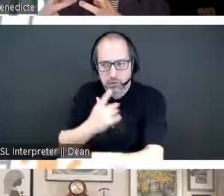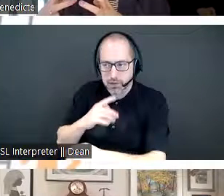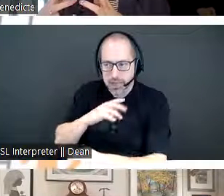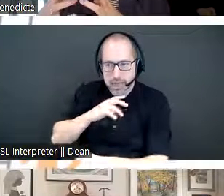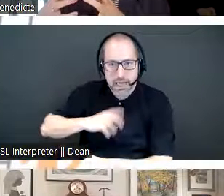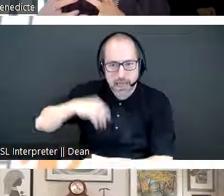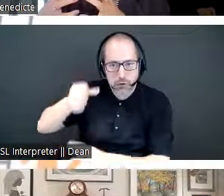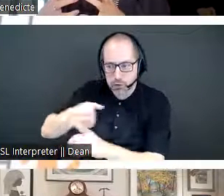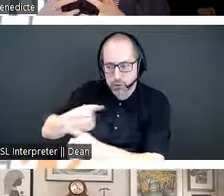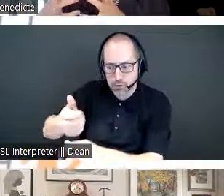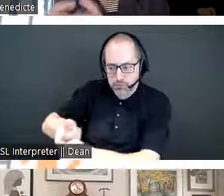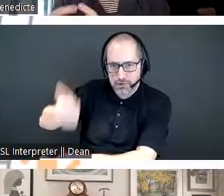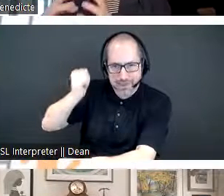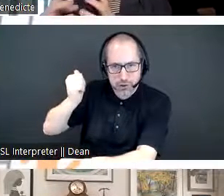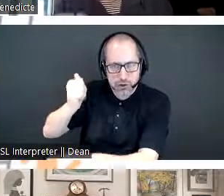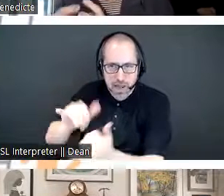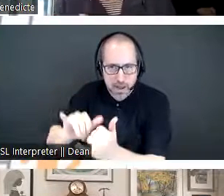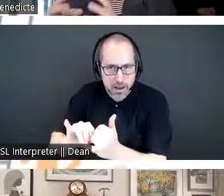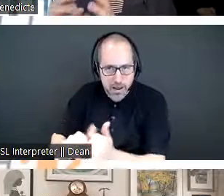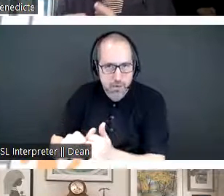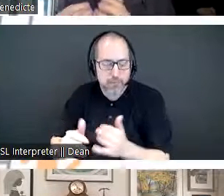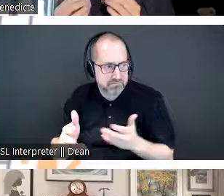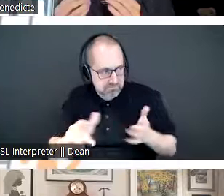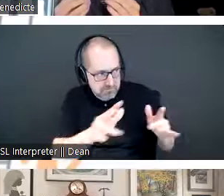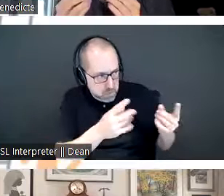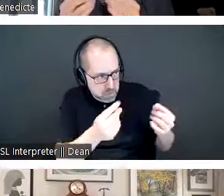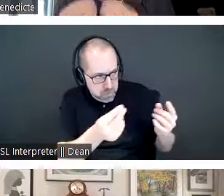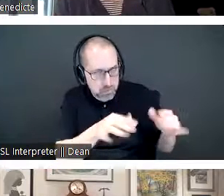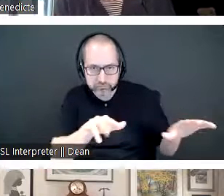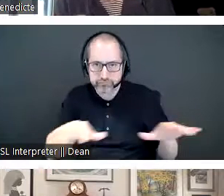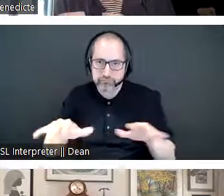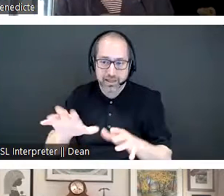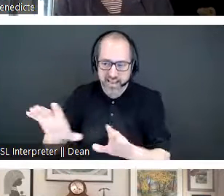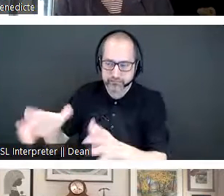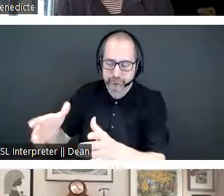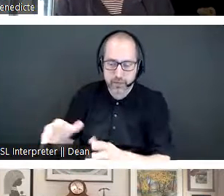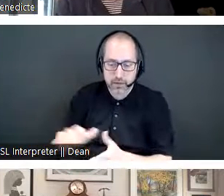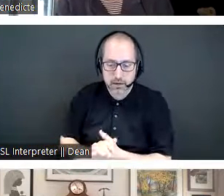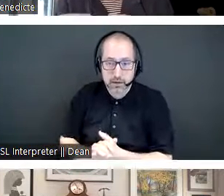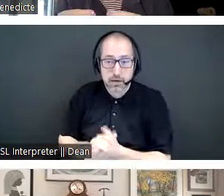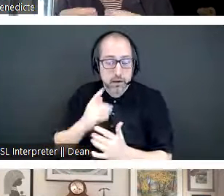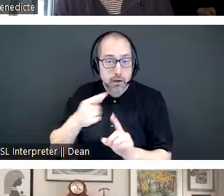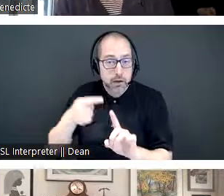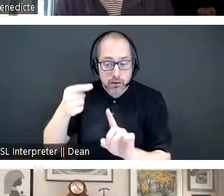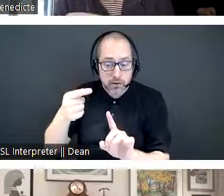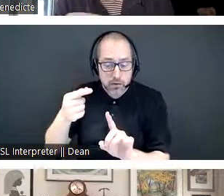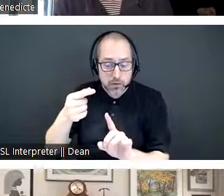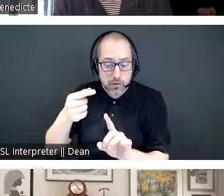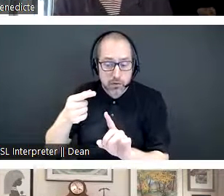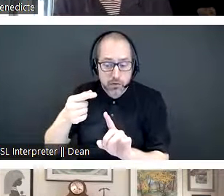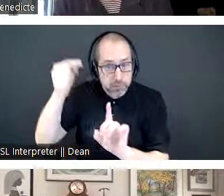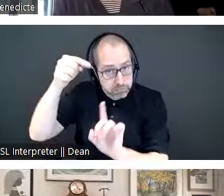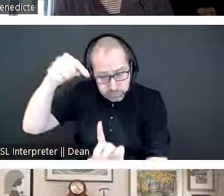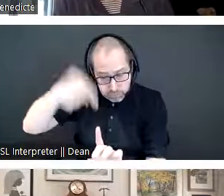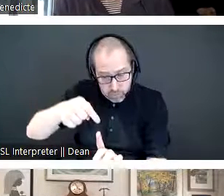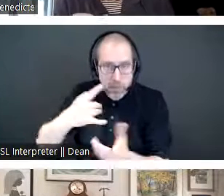it's the core tenet of it is that we all have a role to play. That is a fact, that is a